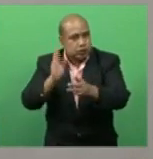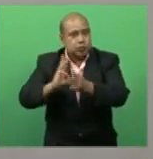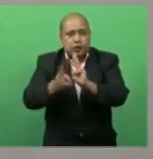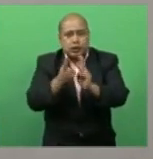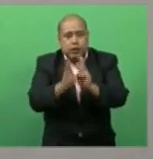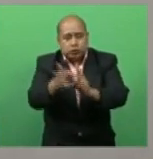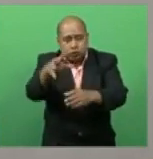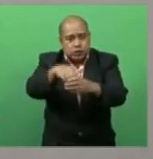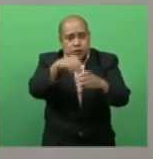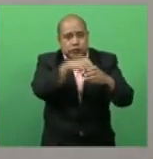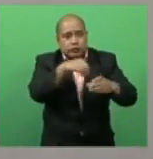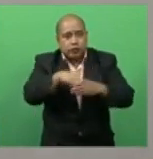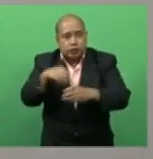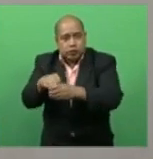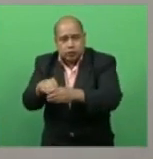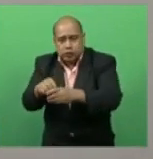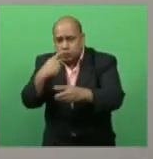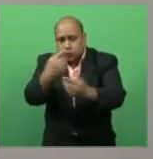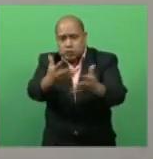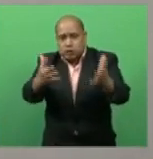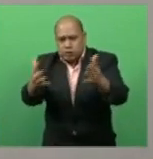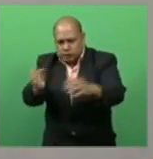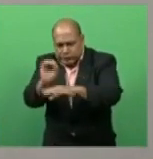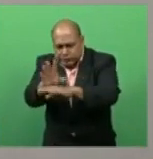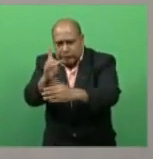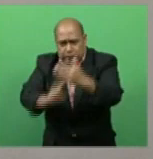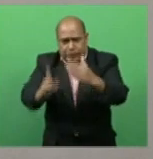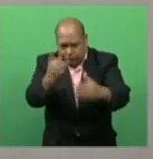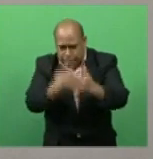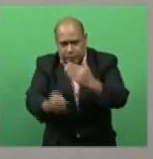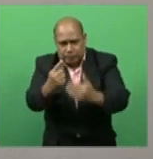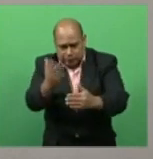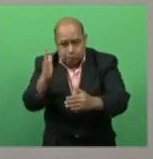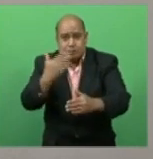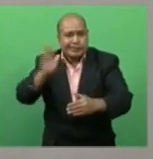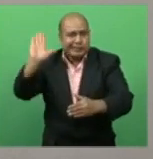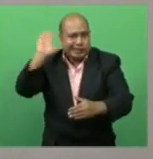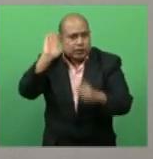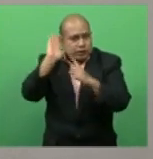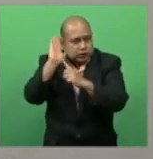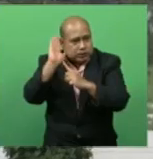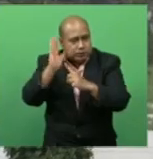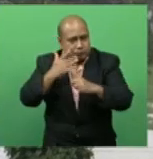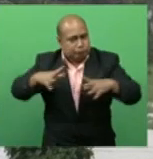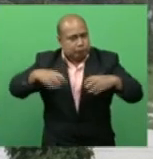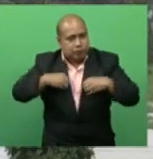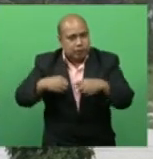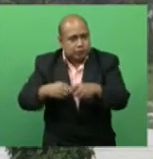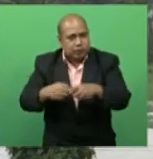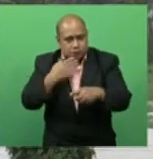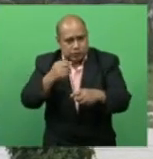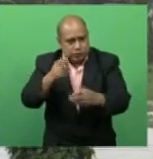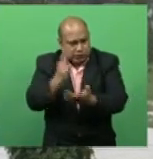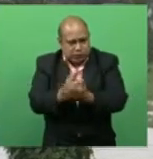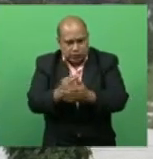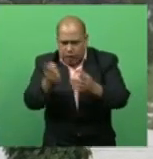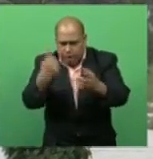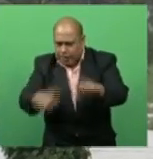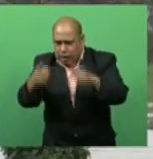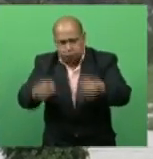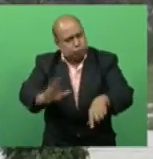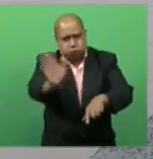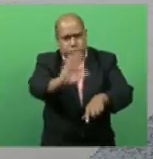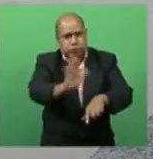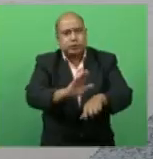about flash flooding, please take heed of that advice. Make sure we do the right thing. We don't want to lose anybody. People living in flood-prone areas